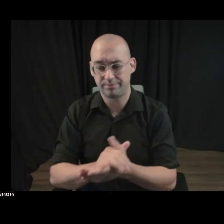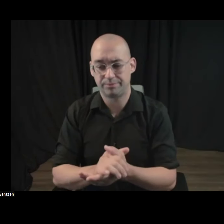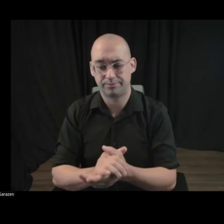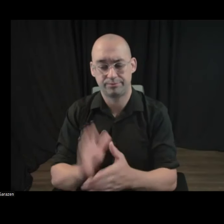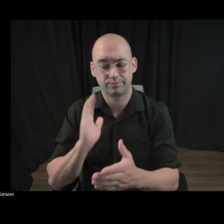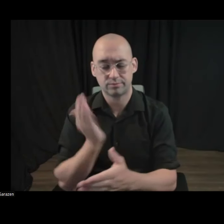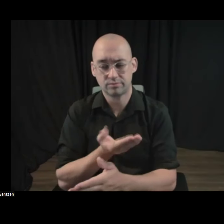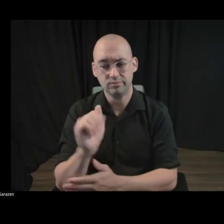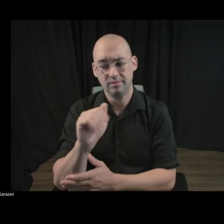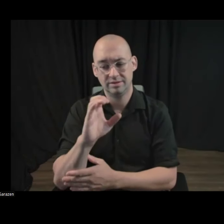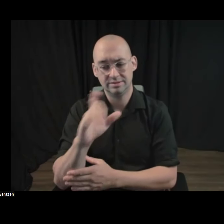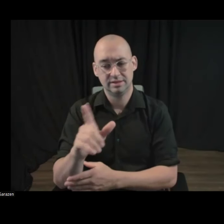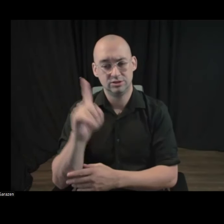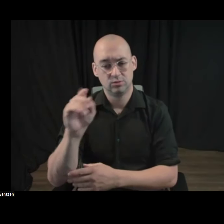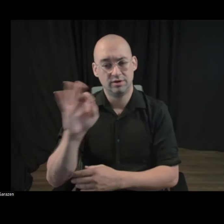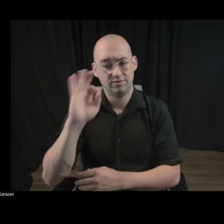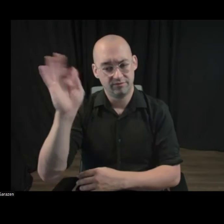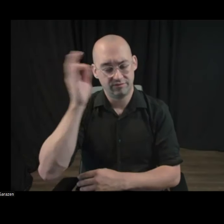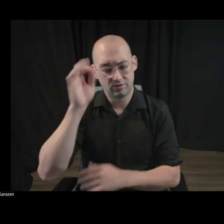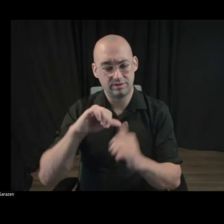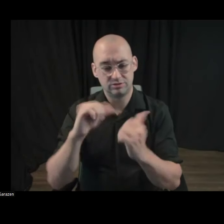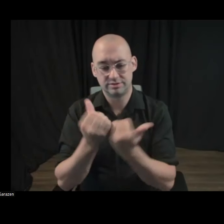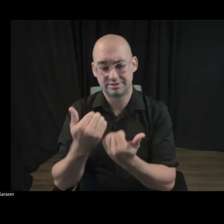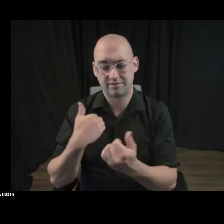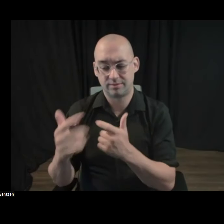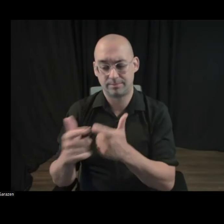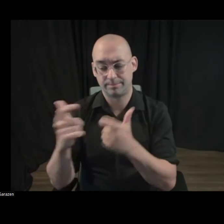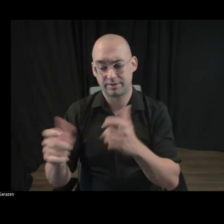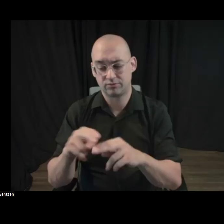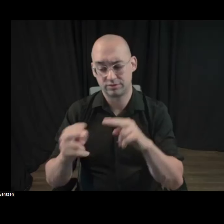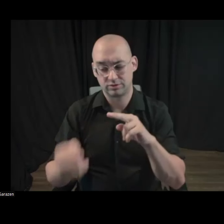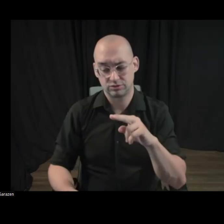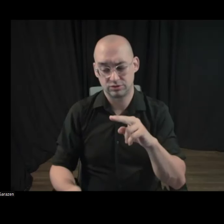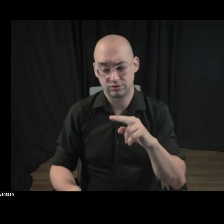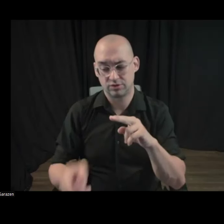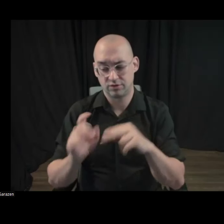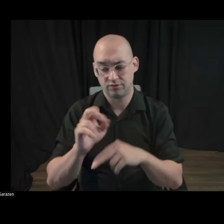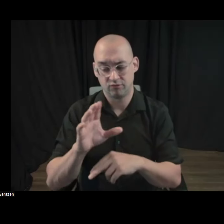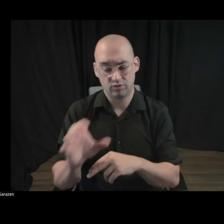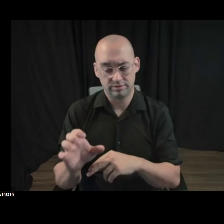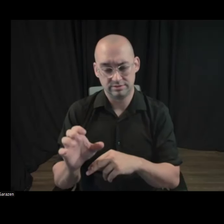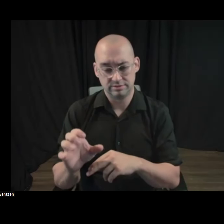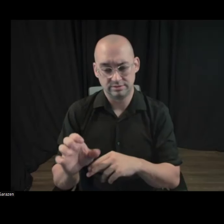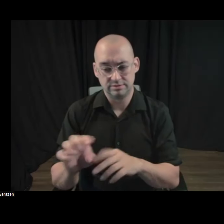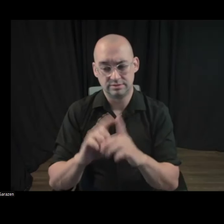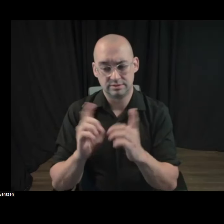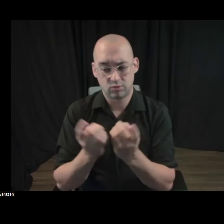ACL is one of the federal agencies that has had a significant reduction in force. The department